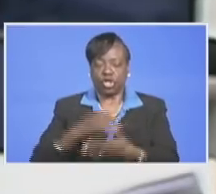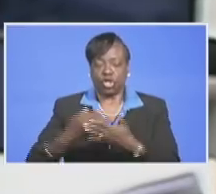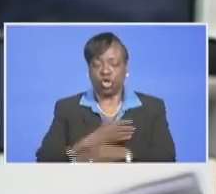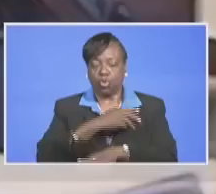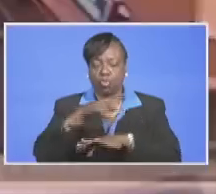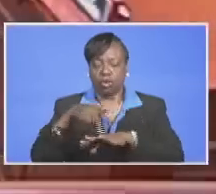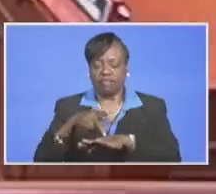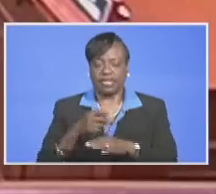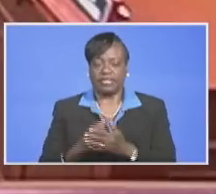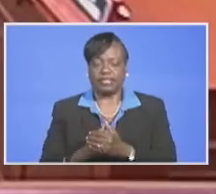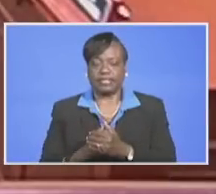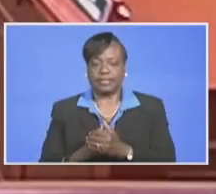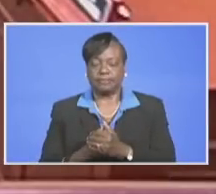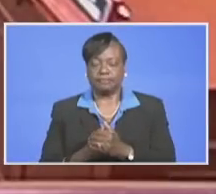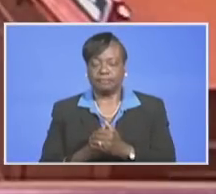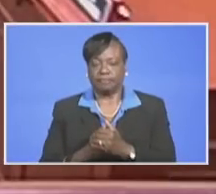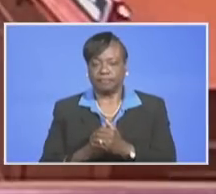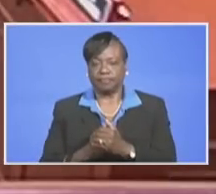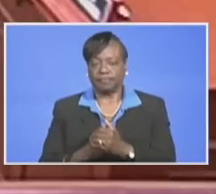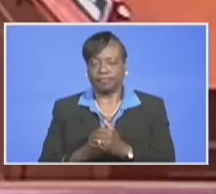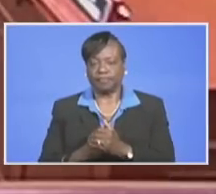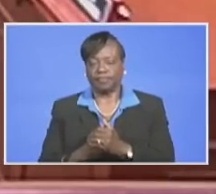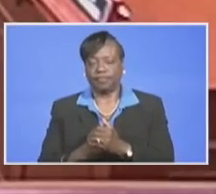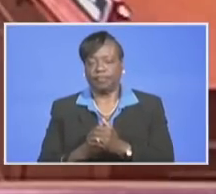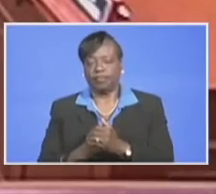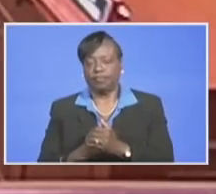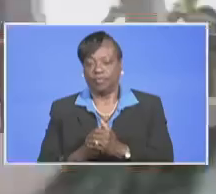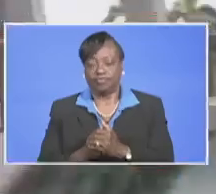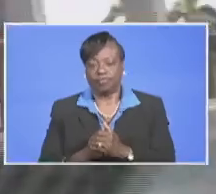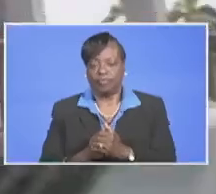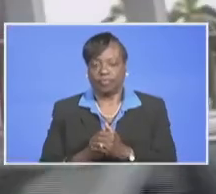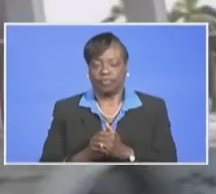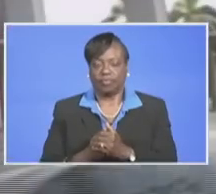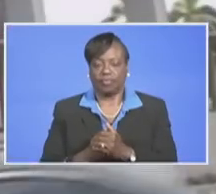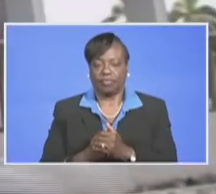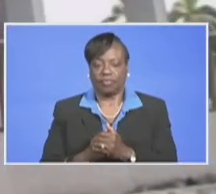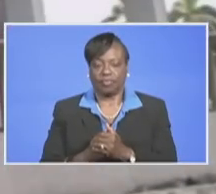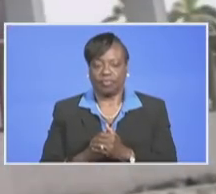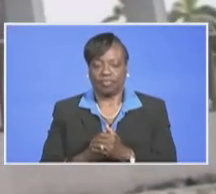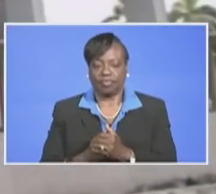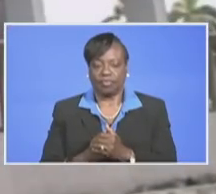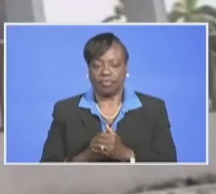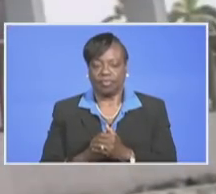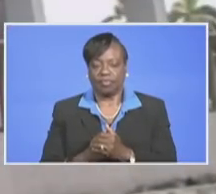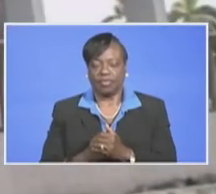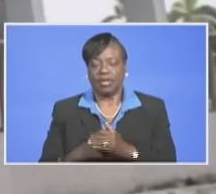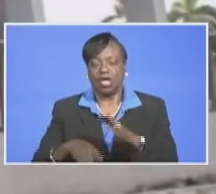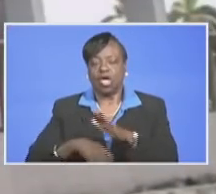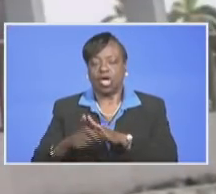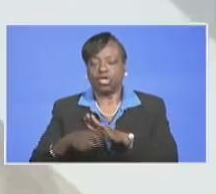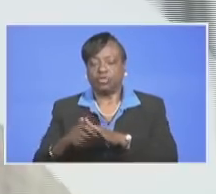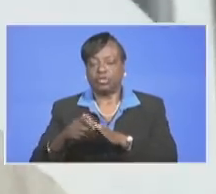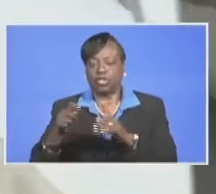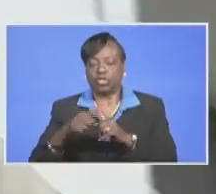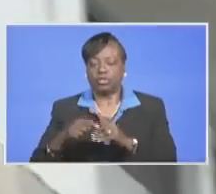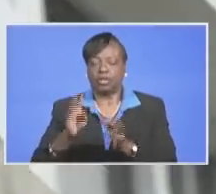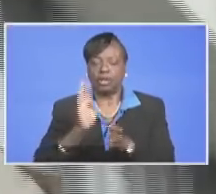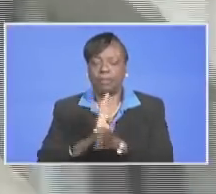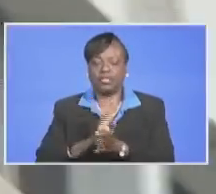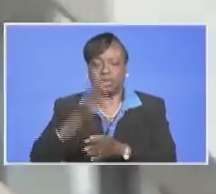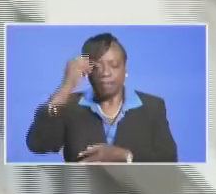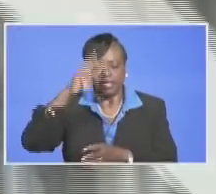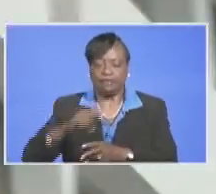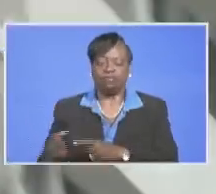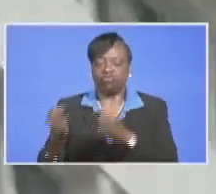million. For ZNS Network News, I'm DeAndre Williamson. In his contribution to the 2018-2019 budget, Minister